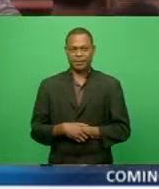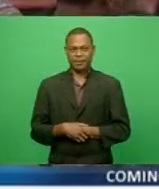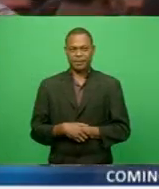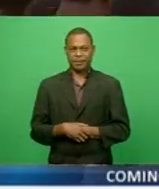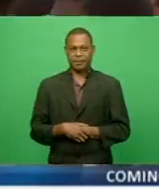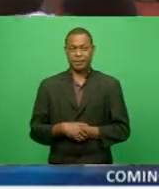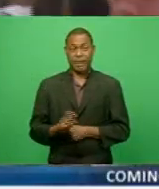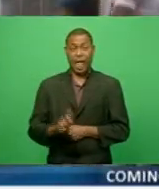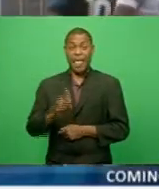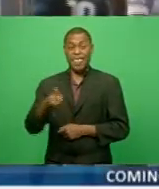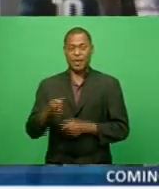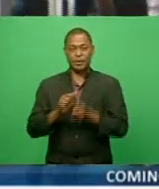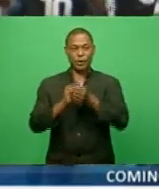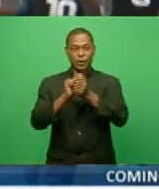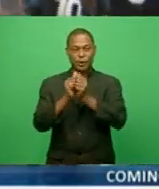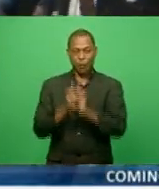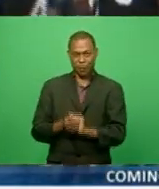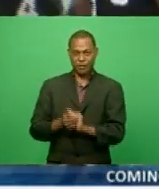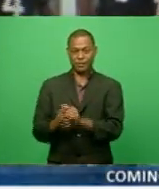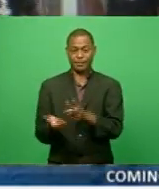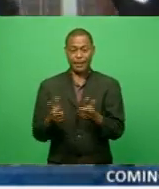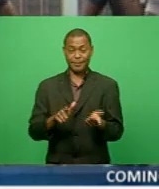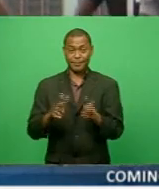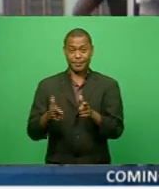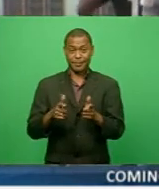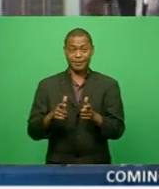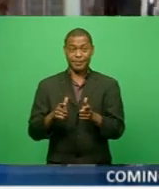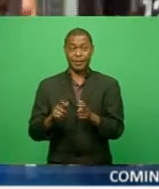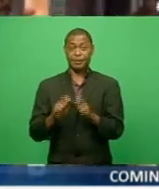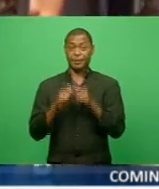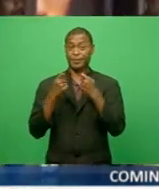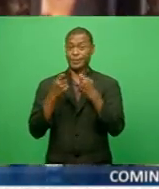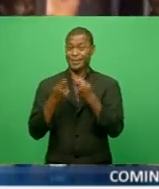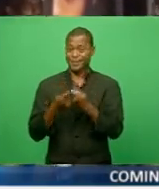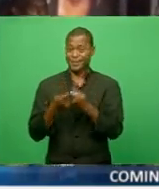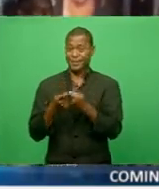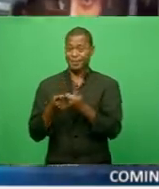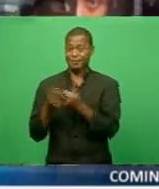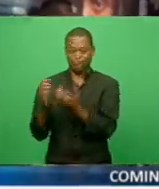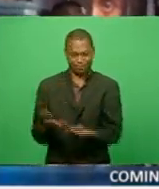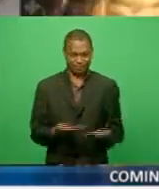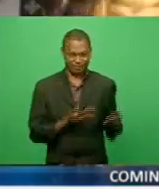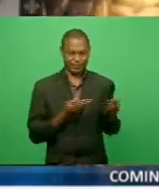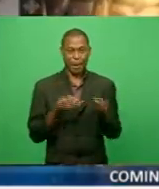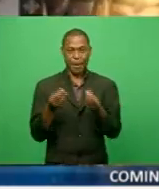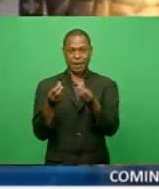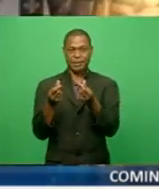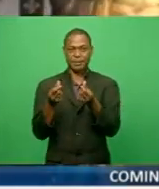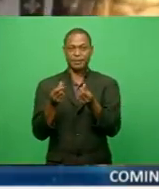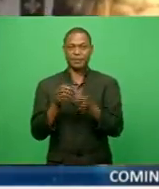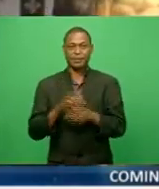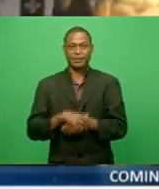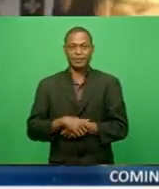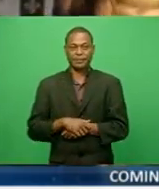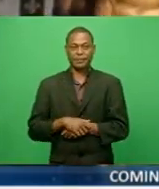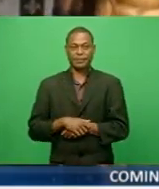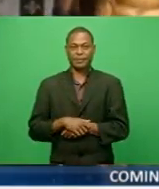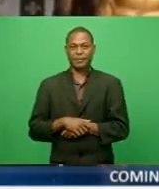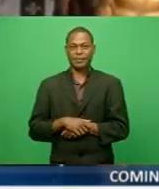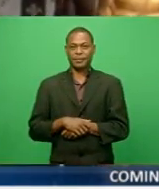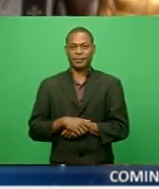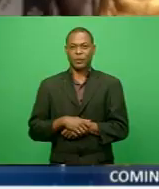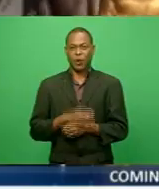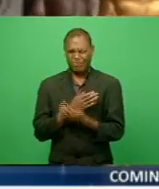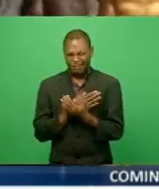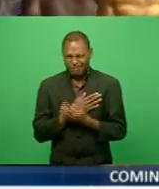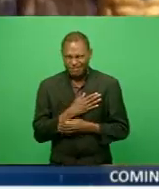Coming up in sports, National Sevens teams return prize money. And Lingai rededicates win to late